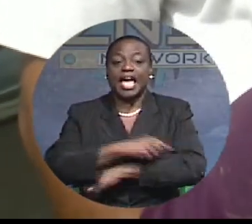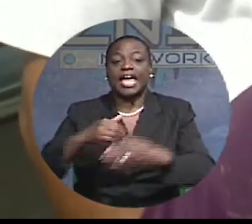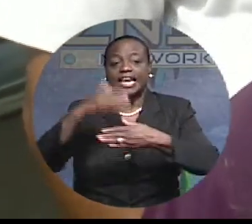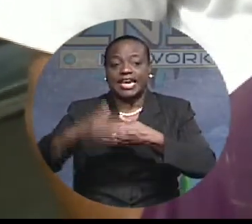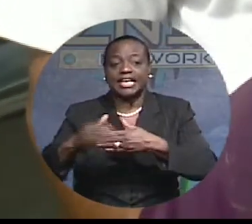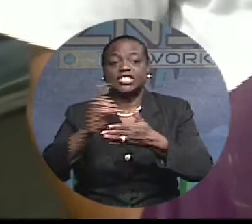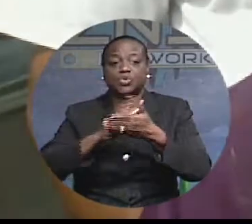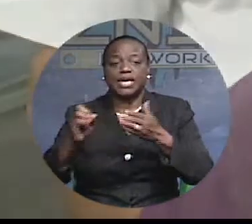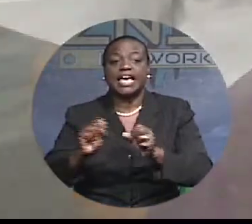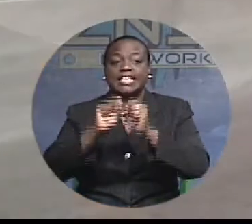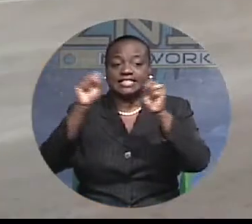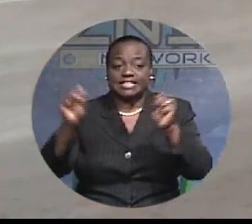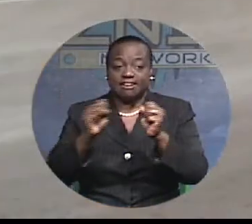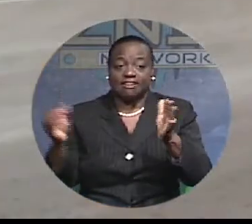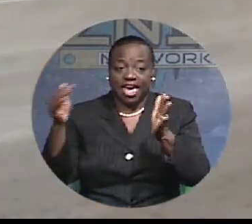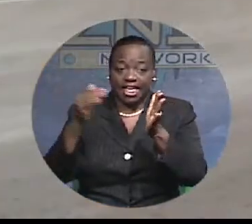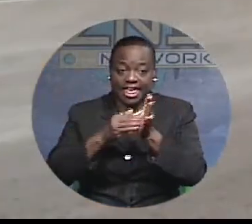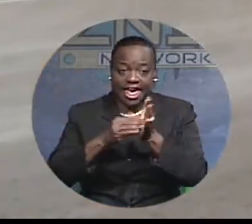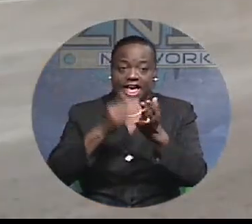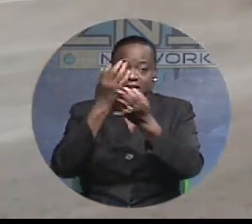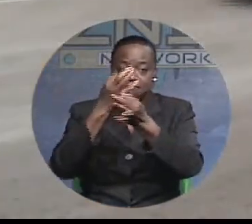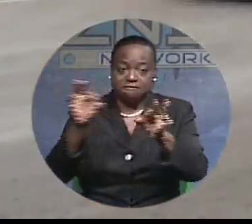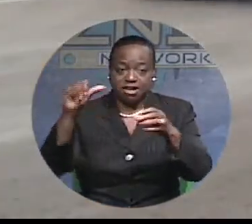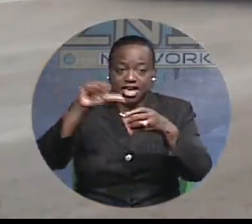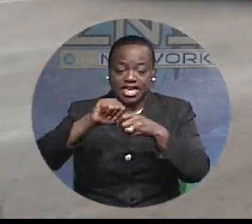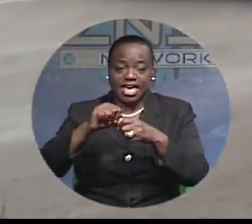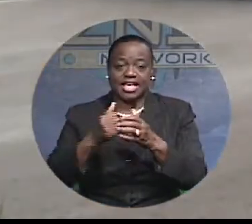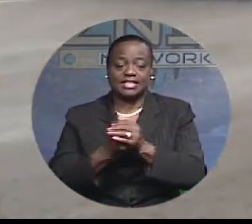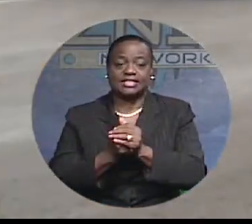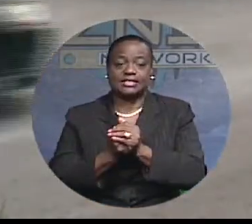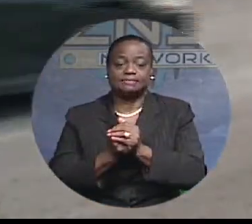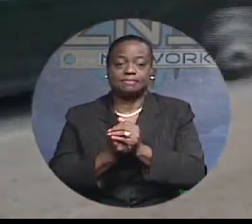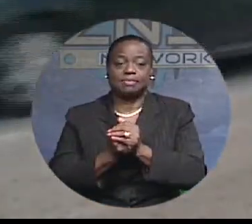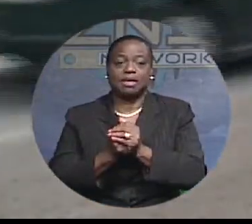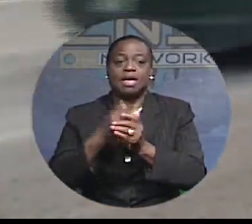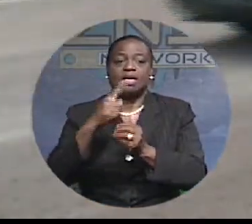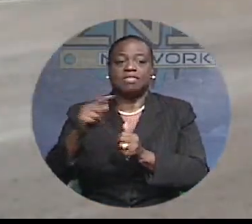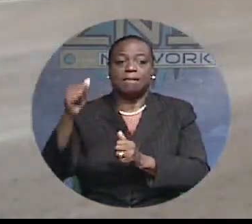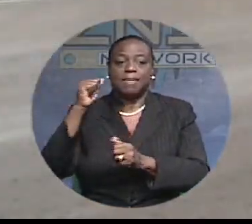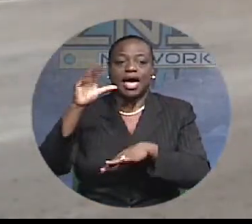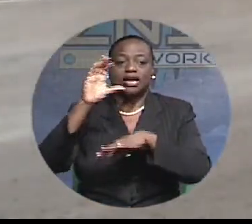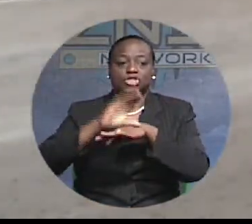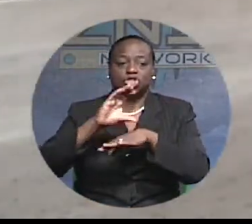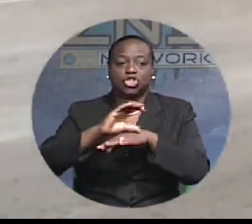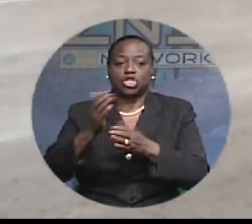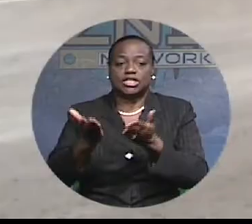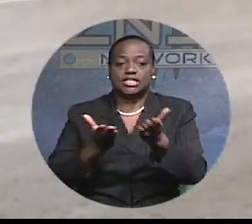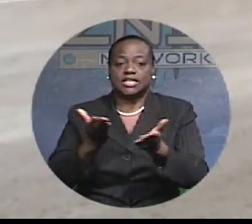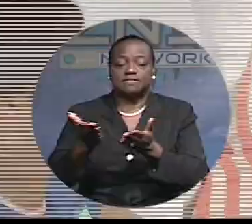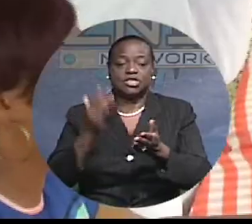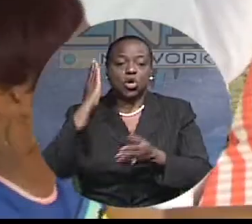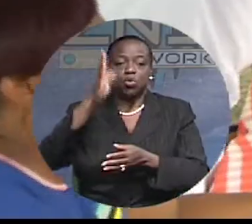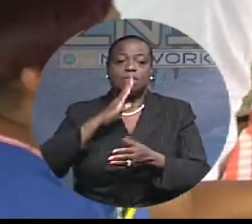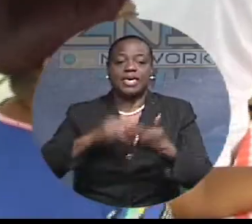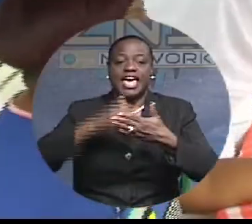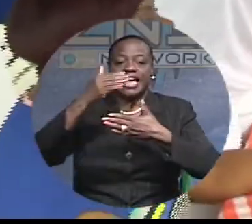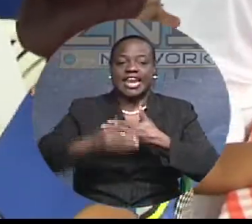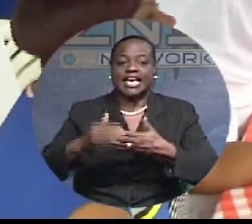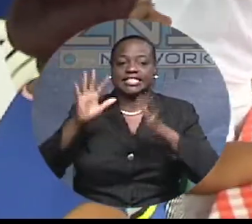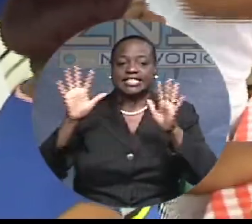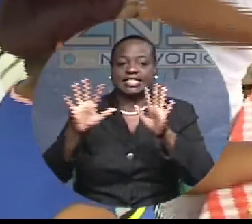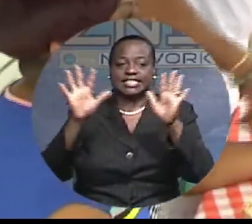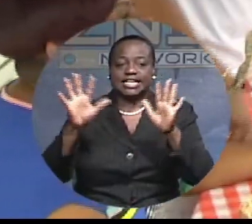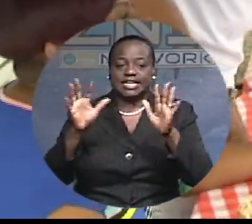week Saturday again. Now, the actual Back to Church service is slated for next Sunday, and Senior Associate Pastor